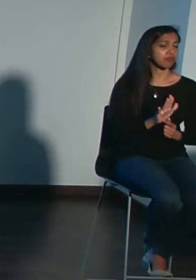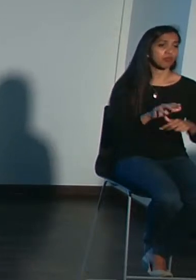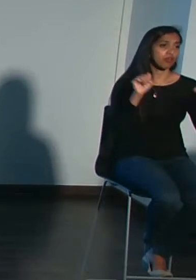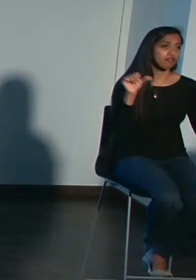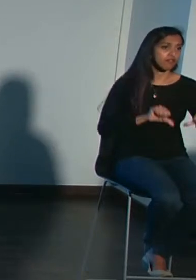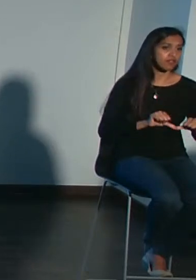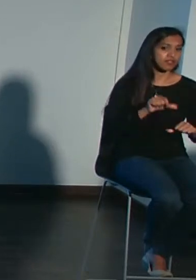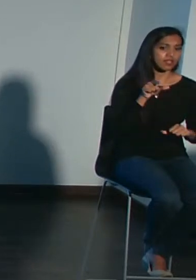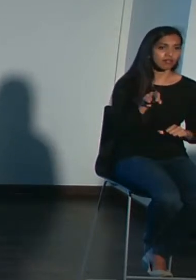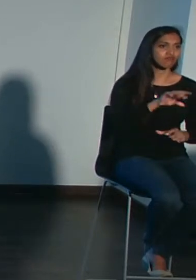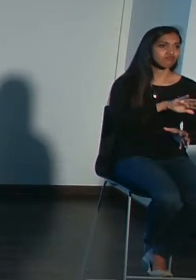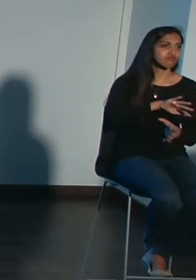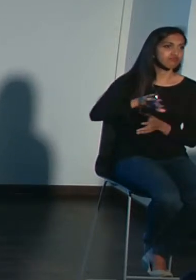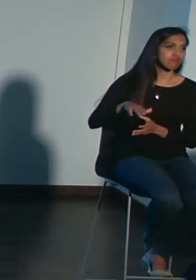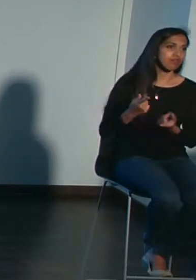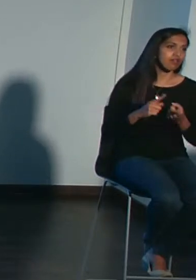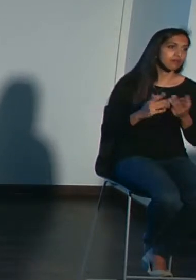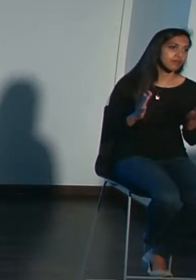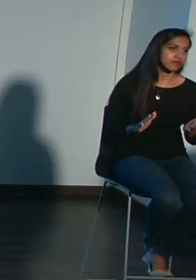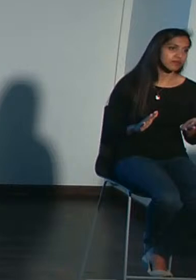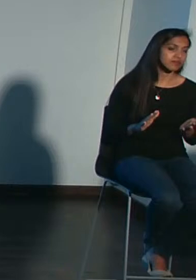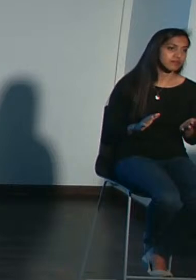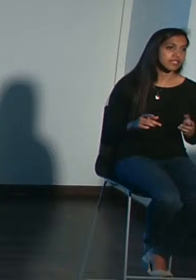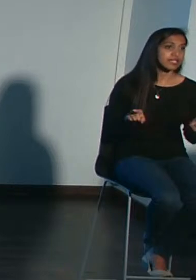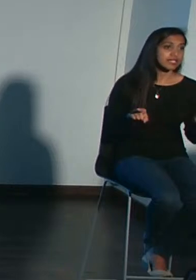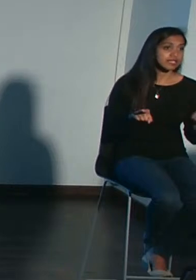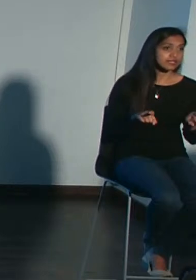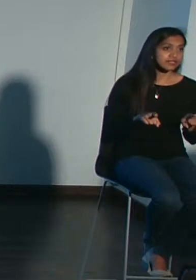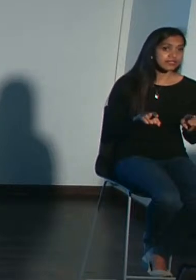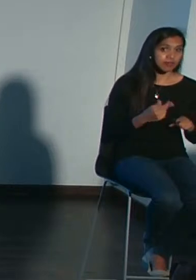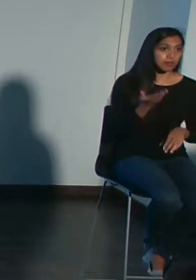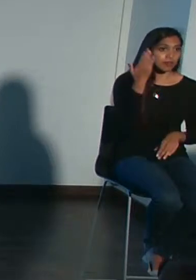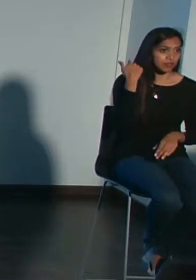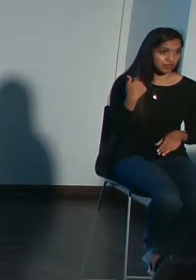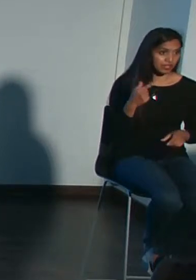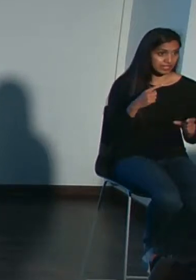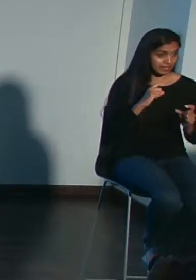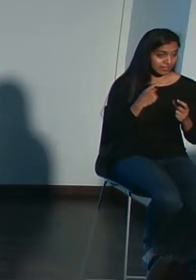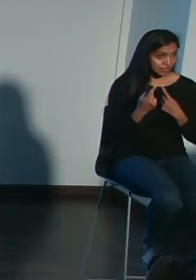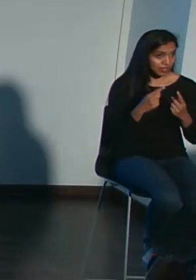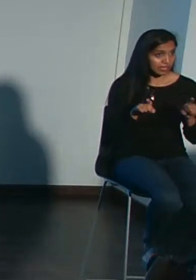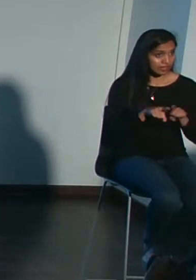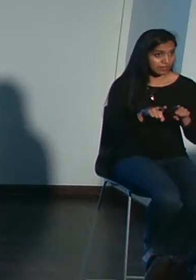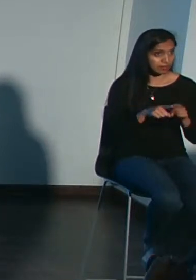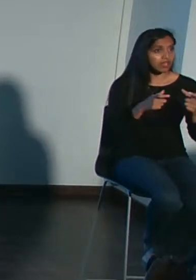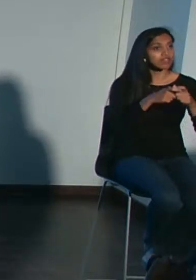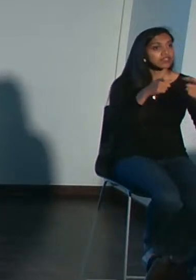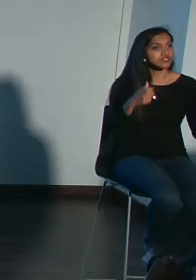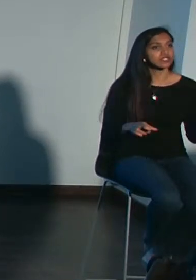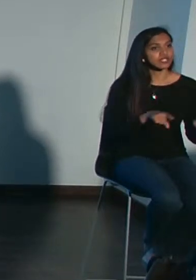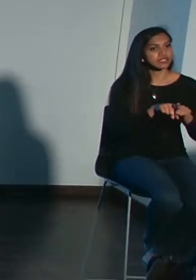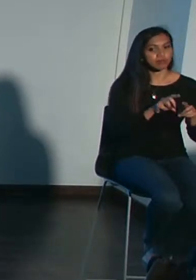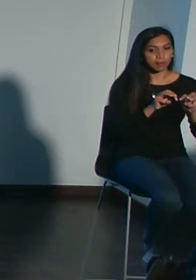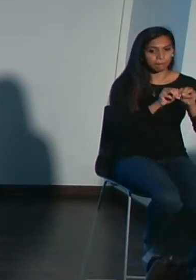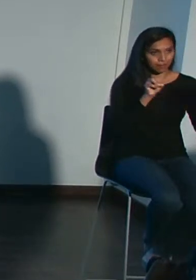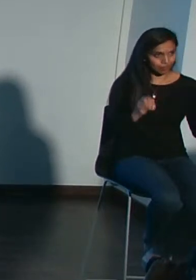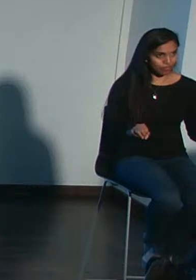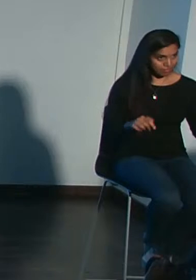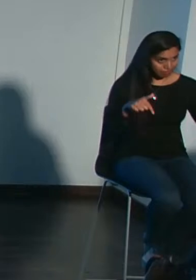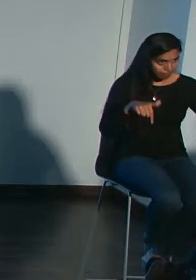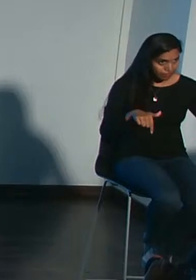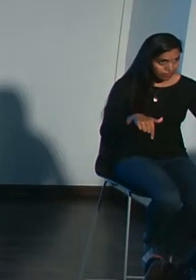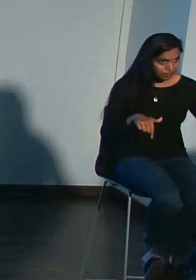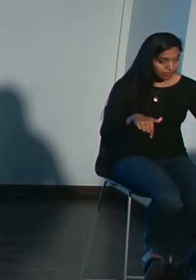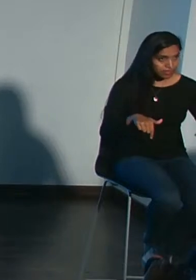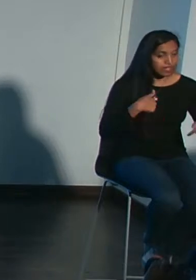And I think we were talking about this later as well, how the institution, for example, the museum, in the end, is a